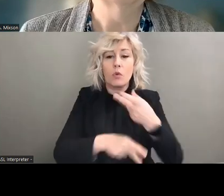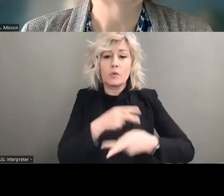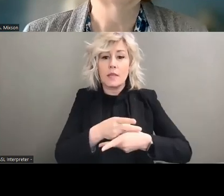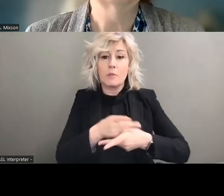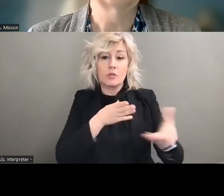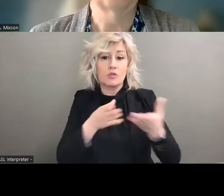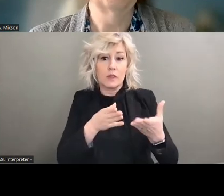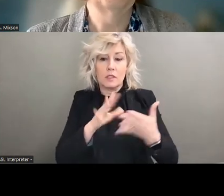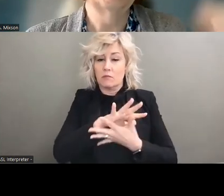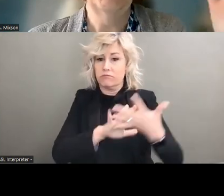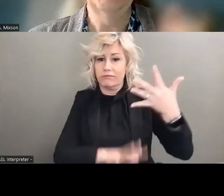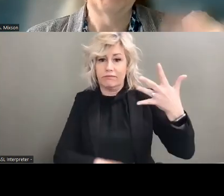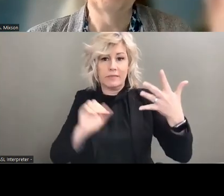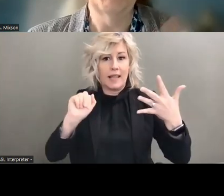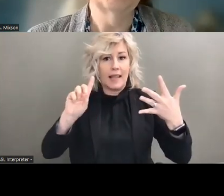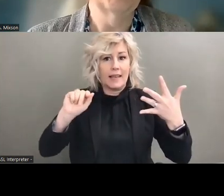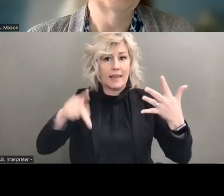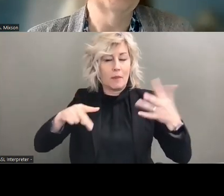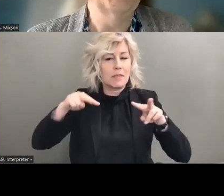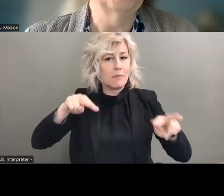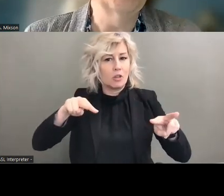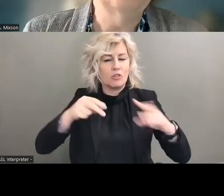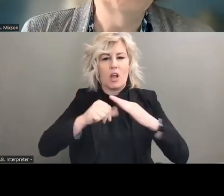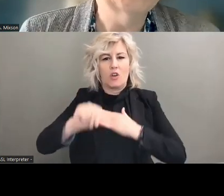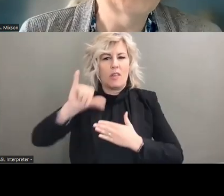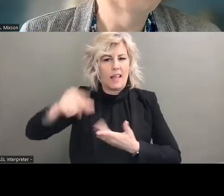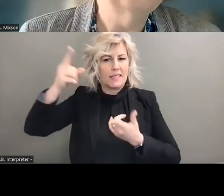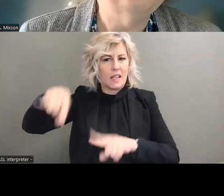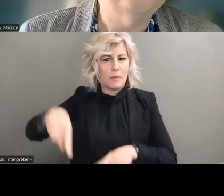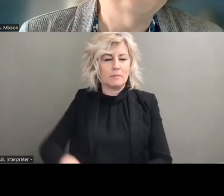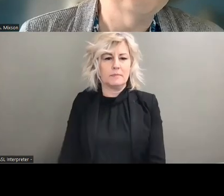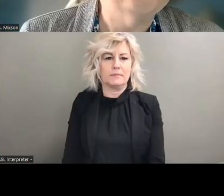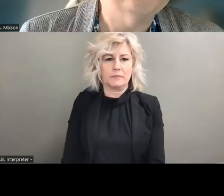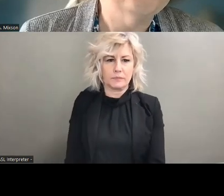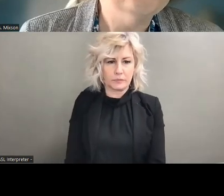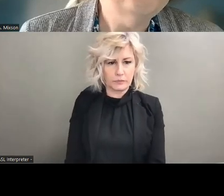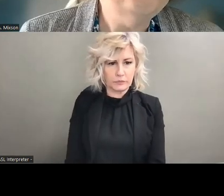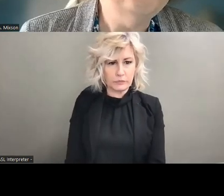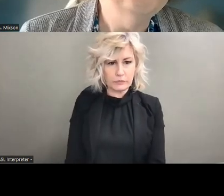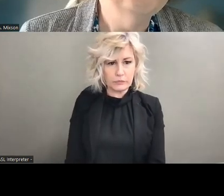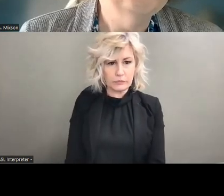These type services are all the ones that ADAP is monitored under the settlement. Next slide.